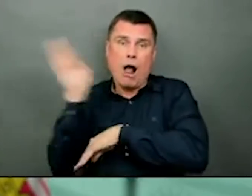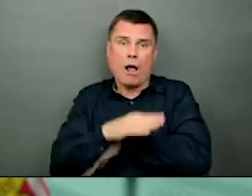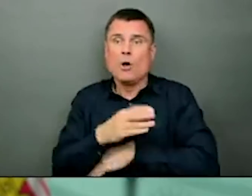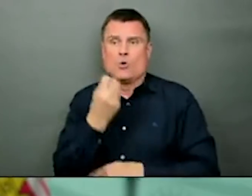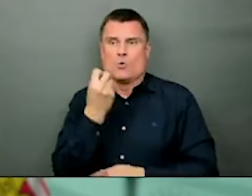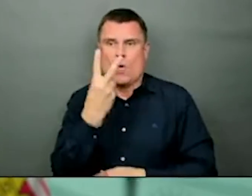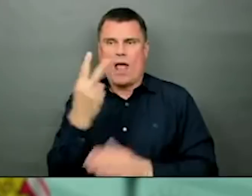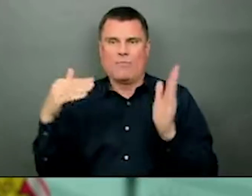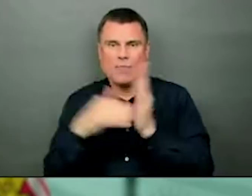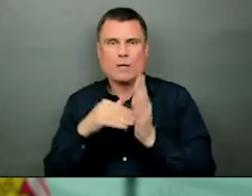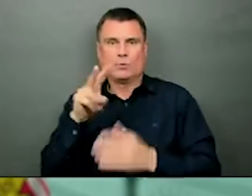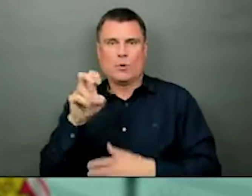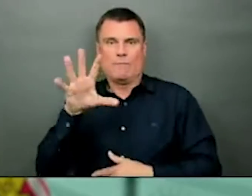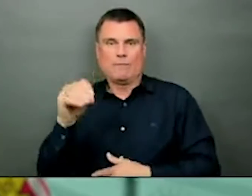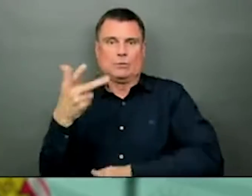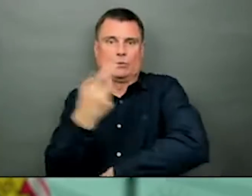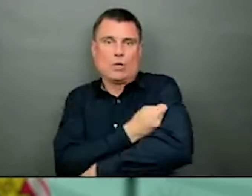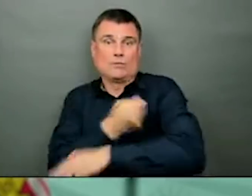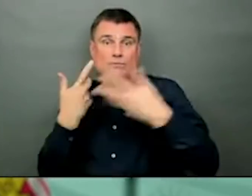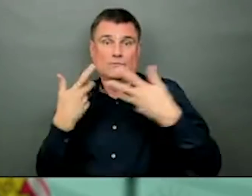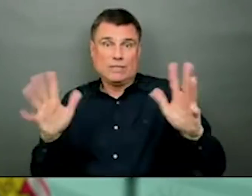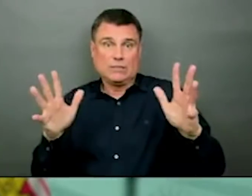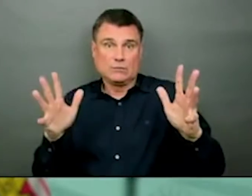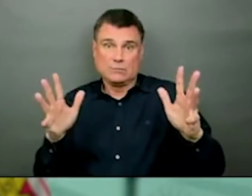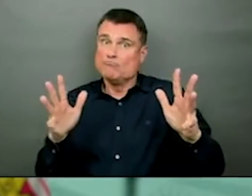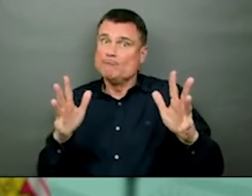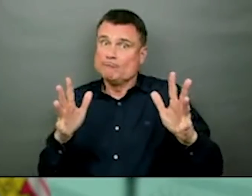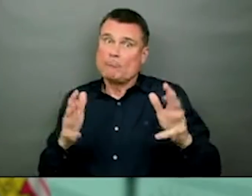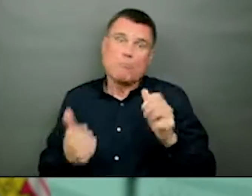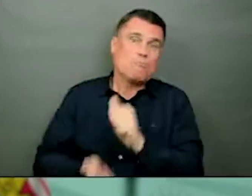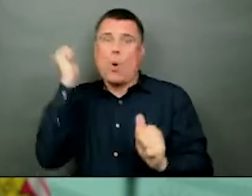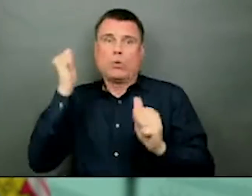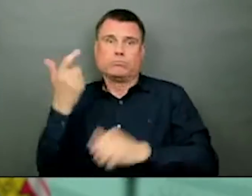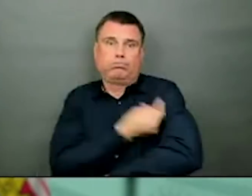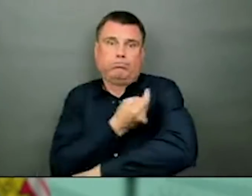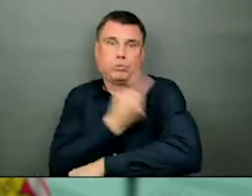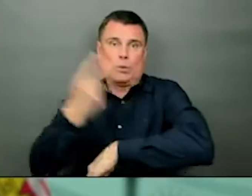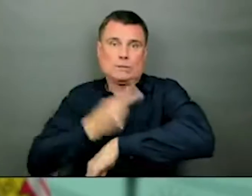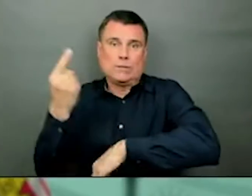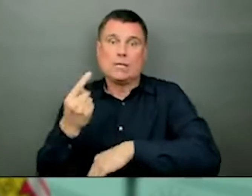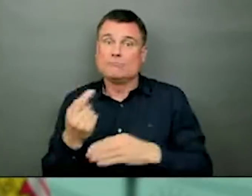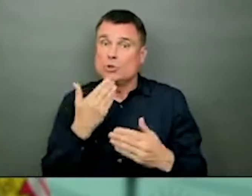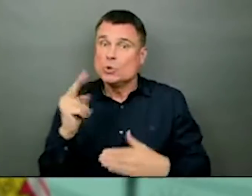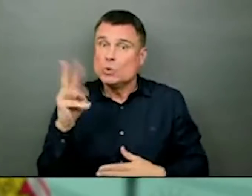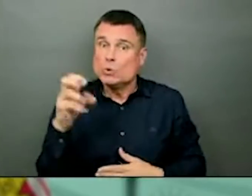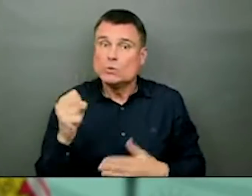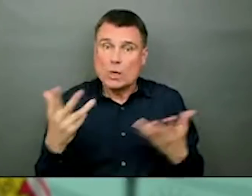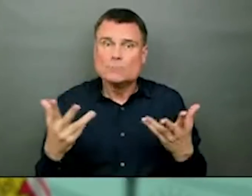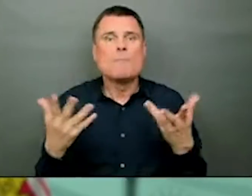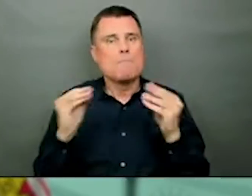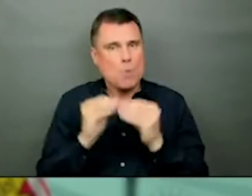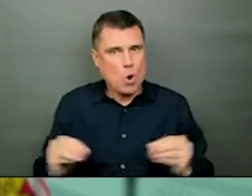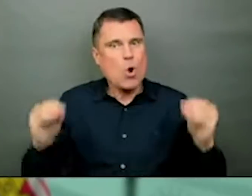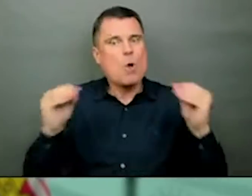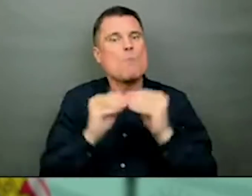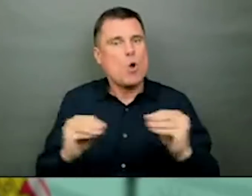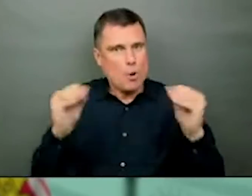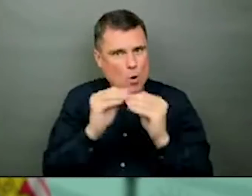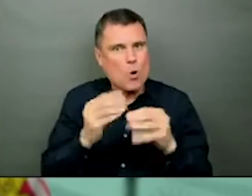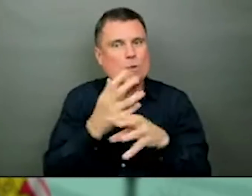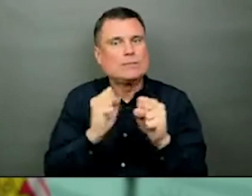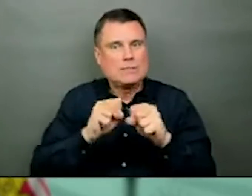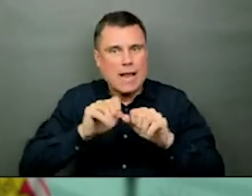of our elders and seniors living in long-term care facilities is actually very encouraging. We are seeing a decline